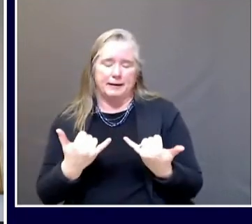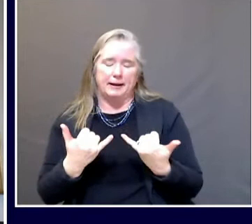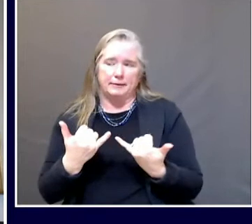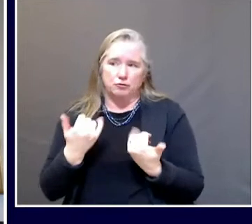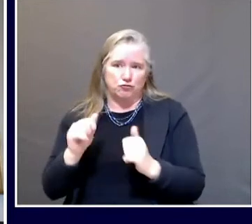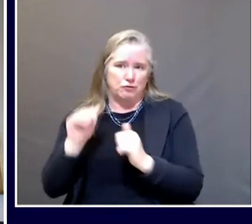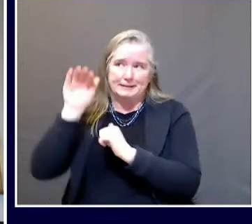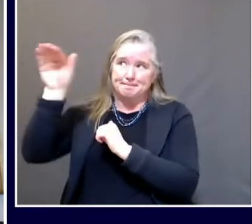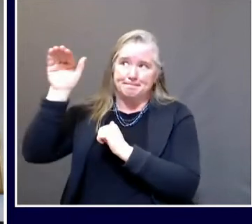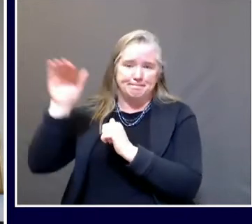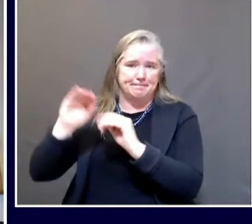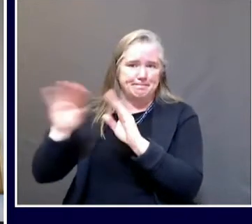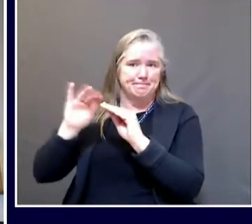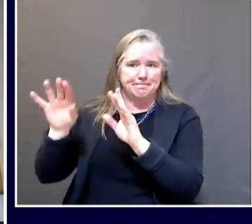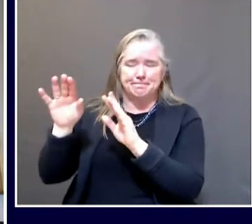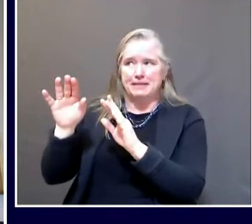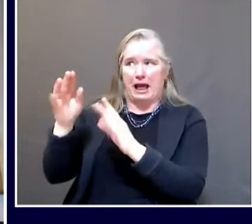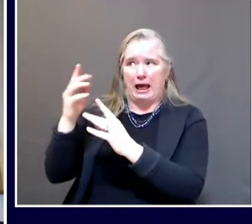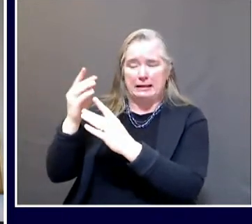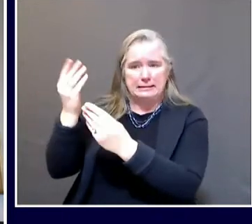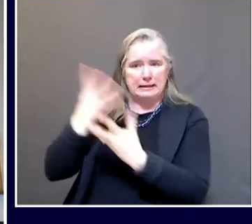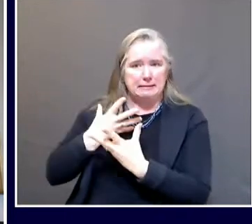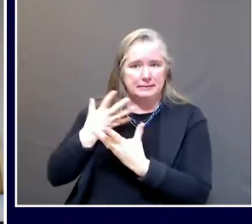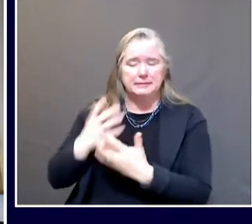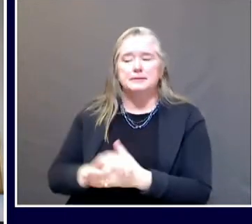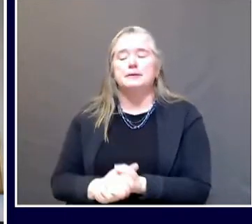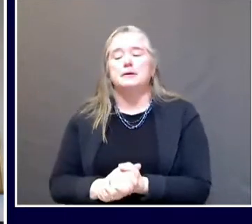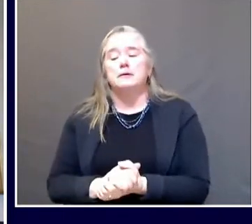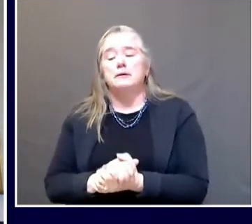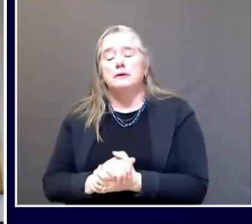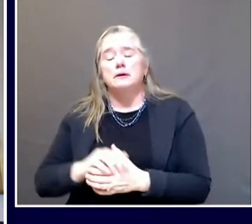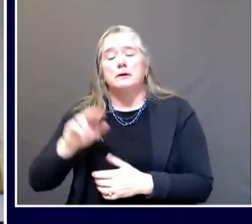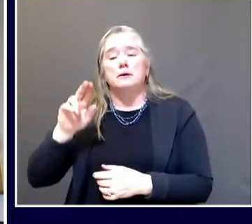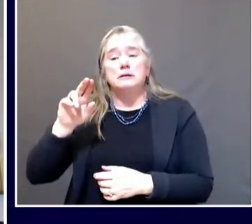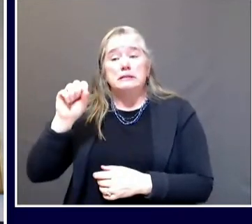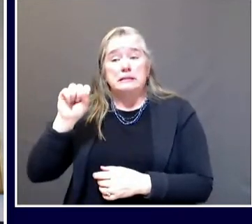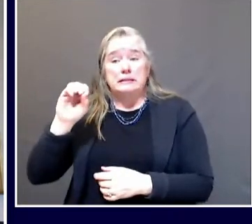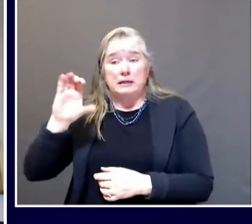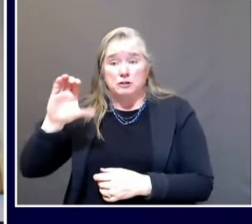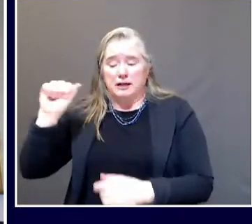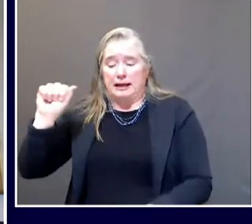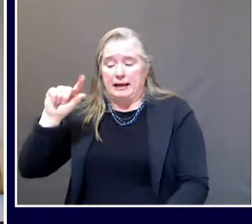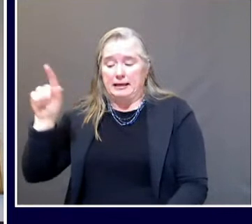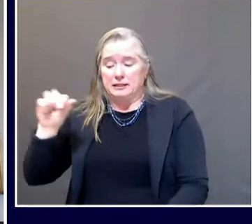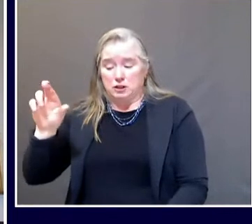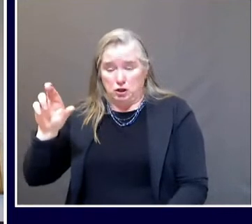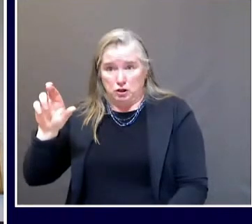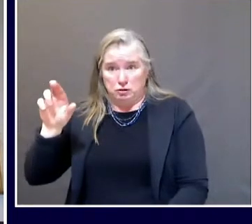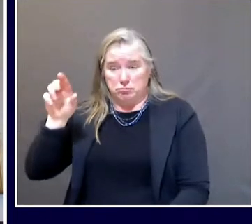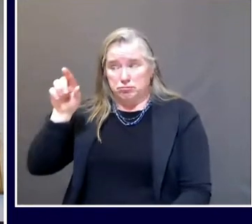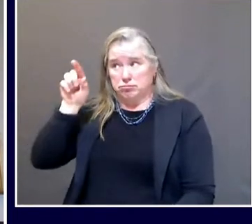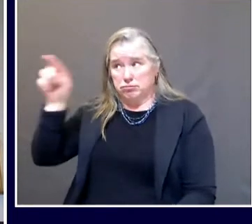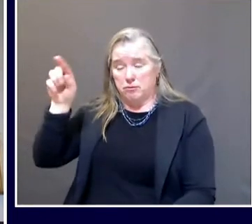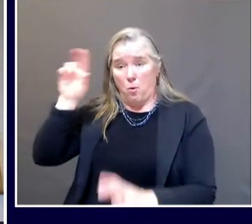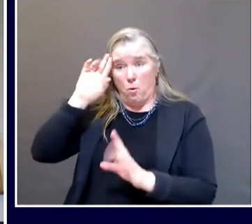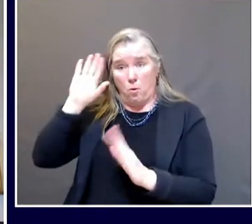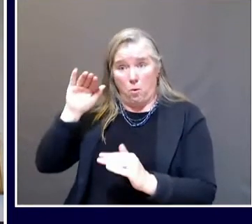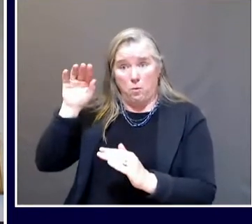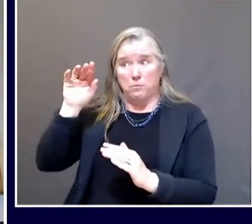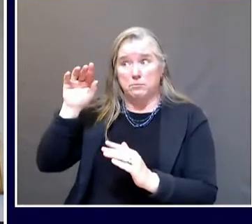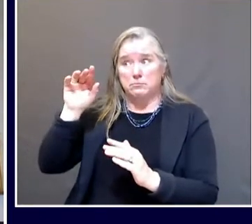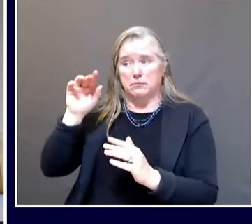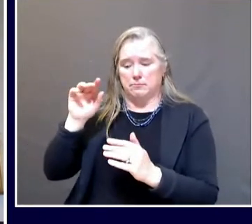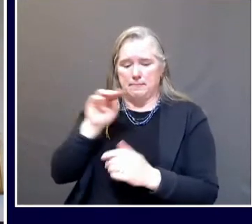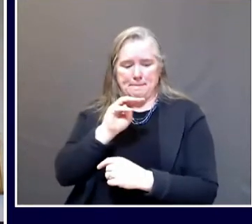hoped that the announcement from the US HHS, from Secretary Azar earlier this week, that second doses